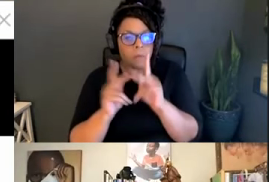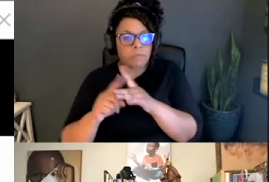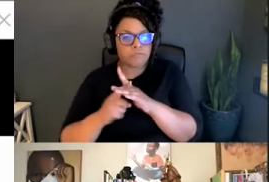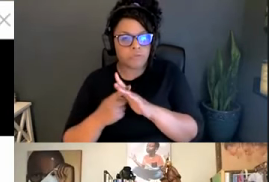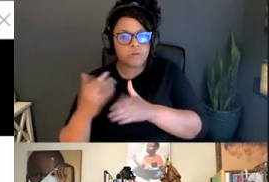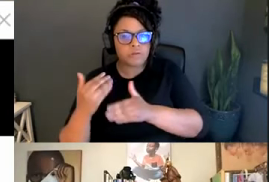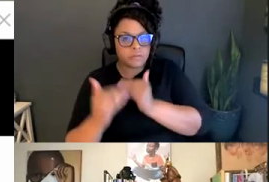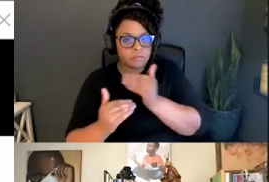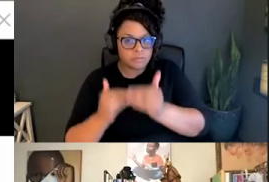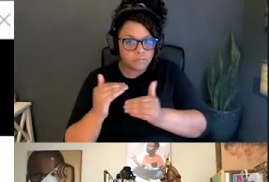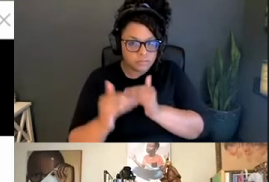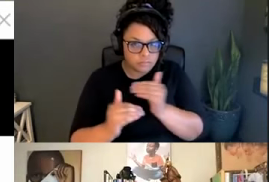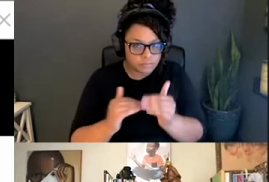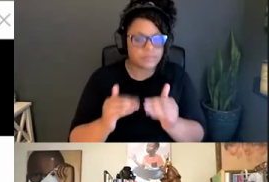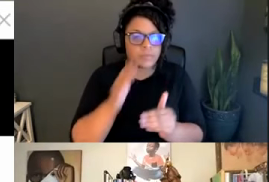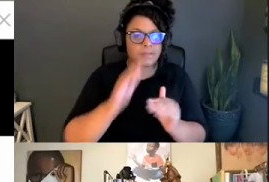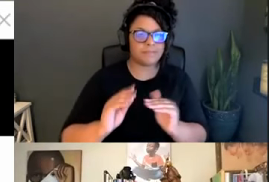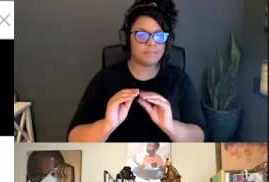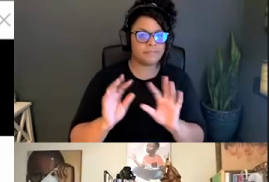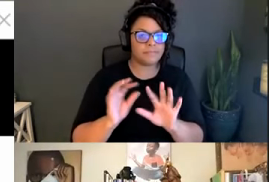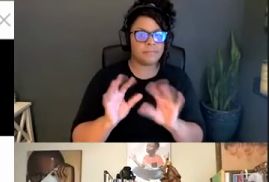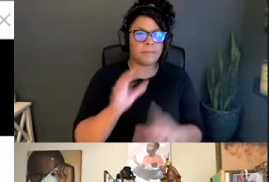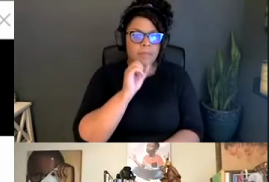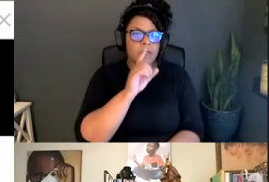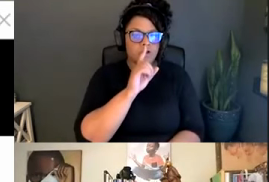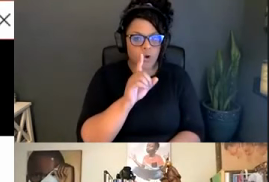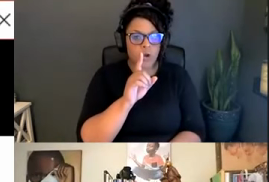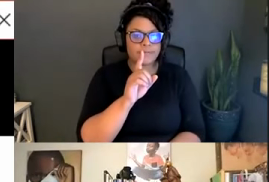we will make sure that they